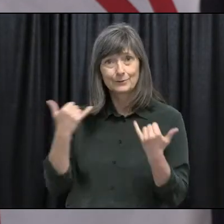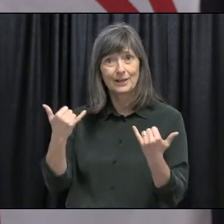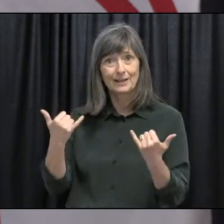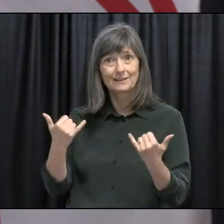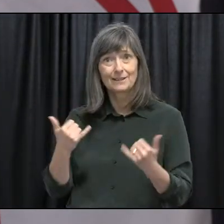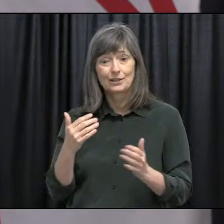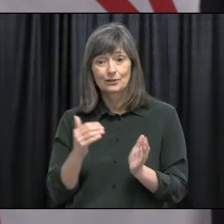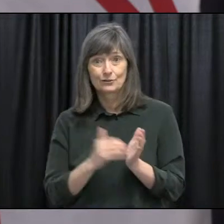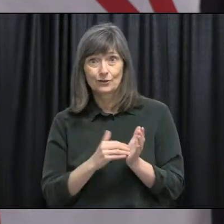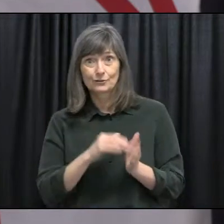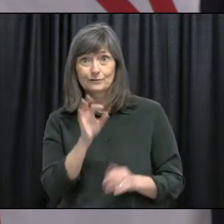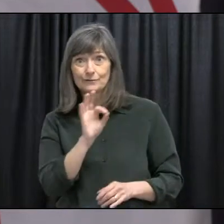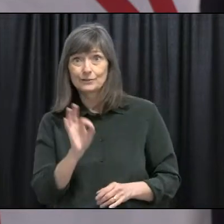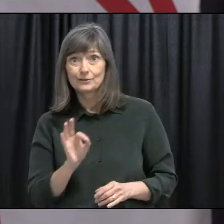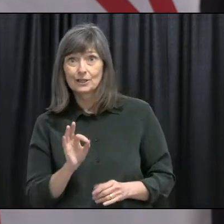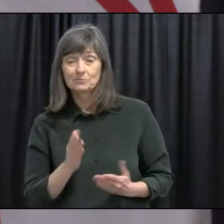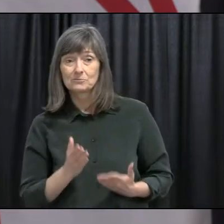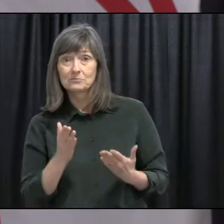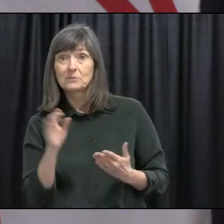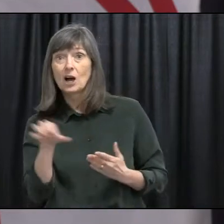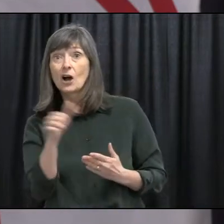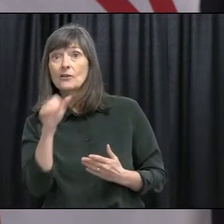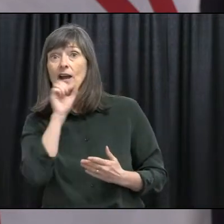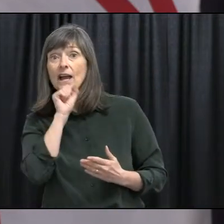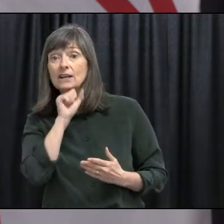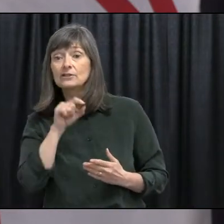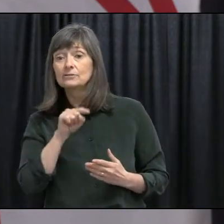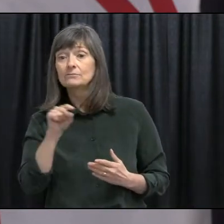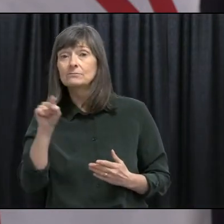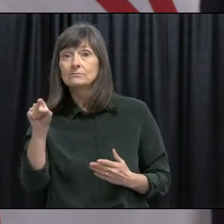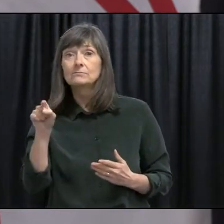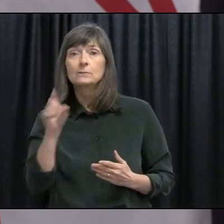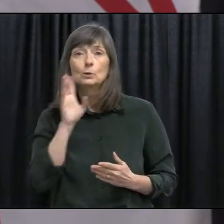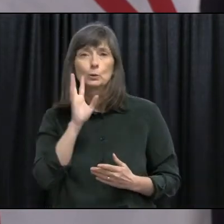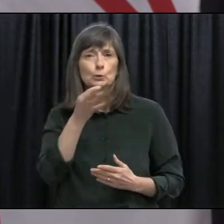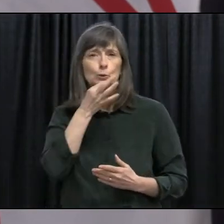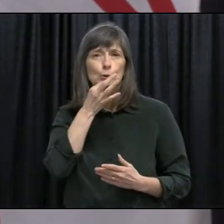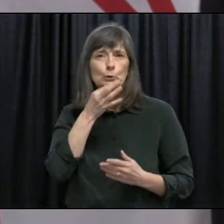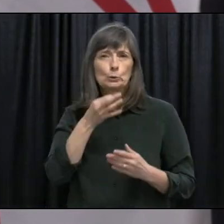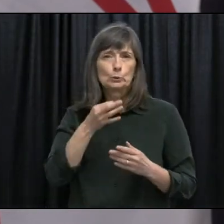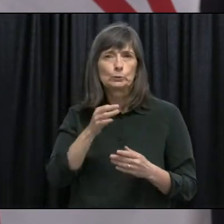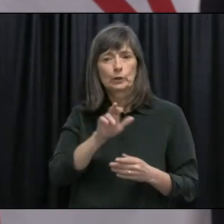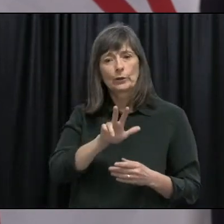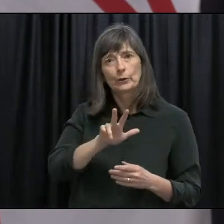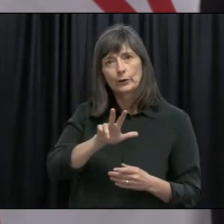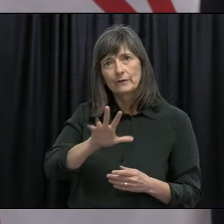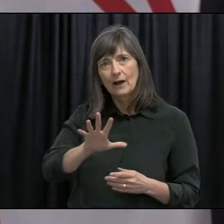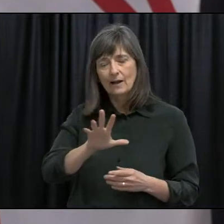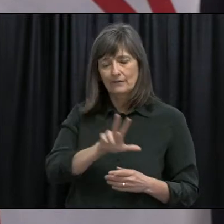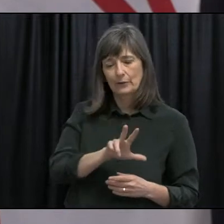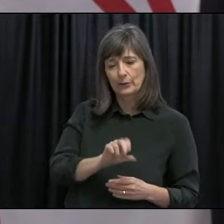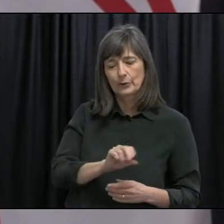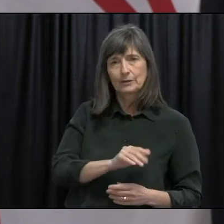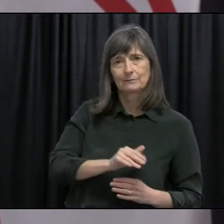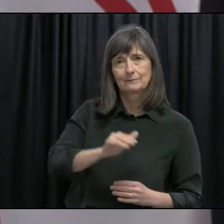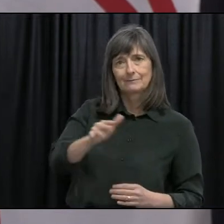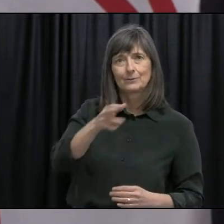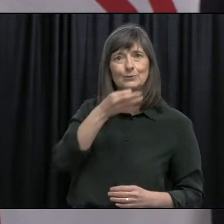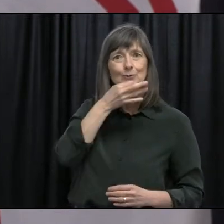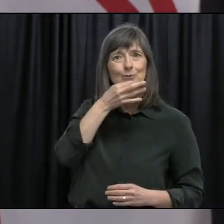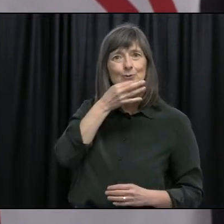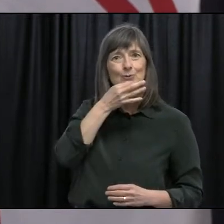Dr. Fitzgerald suggested, for the other age groups, this will be coming in the oncoming days. So please register, get your